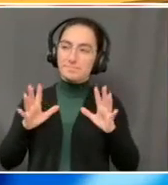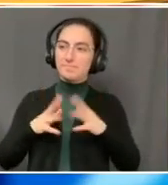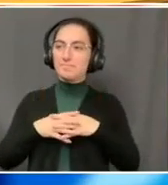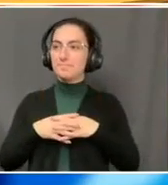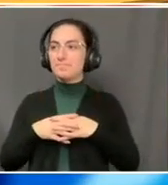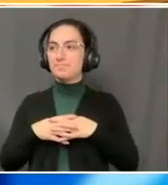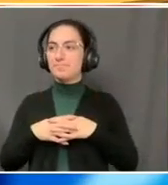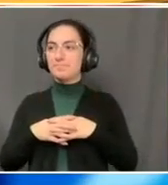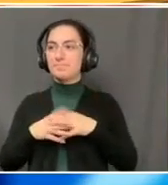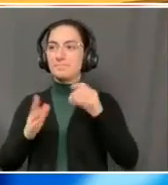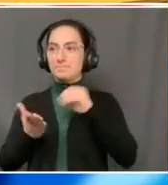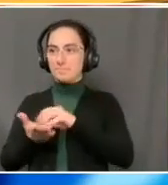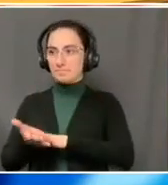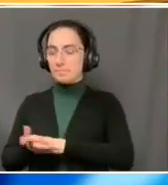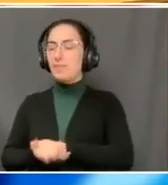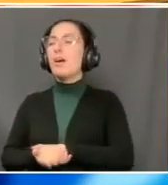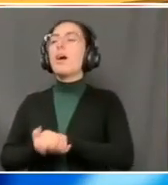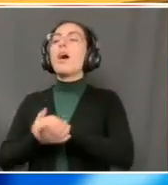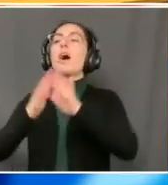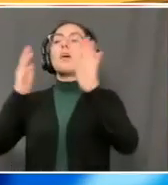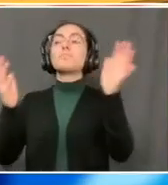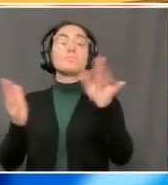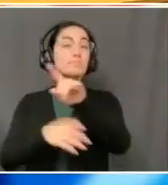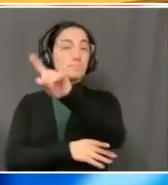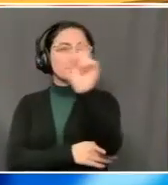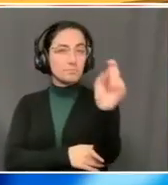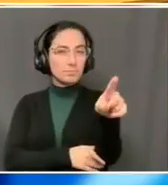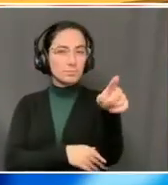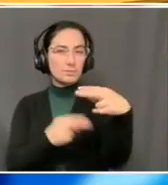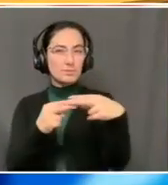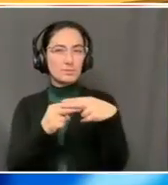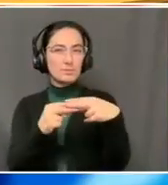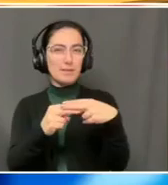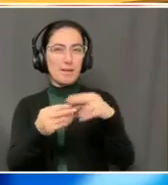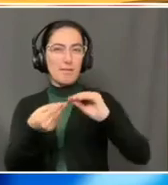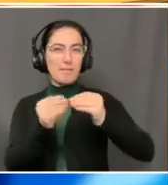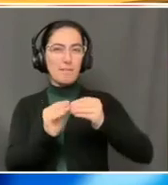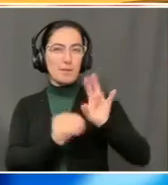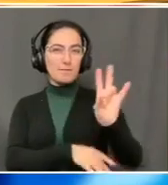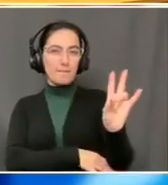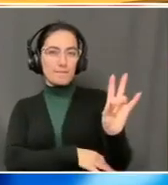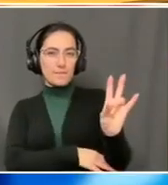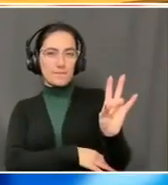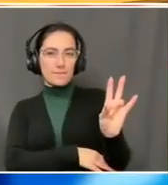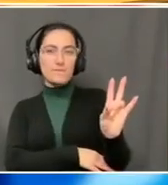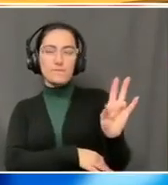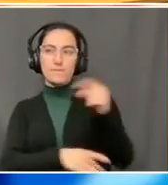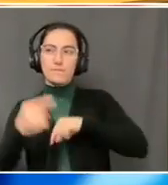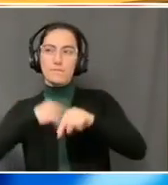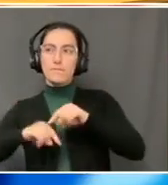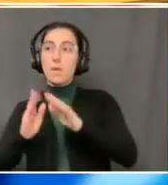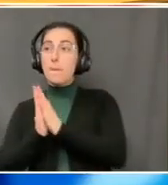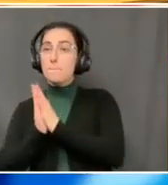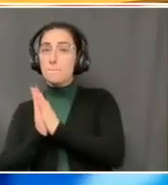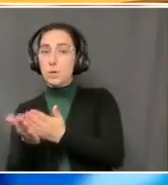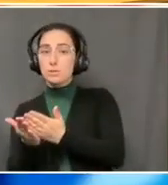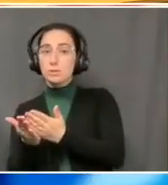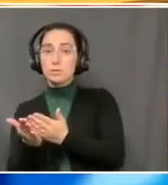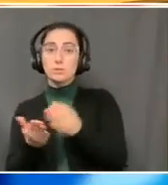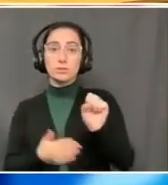noted. Question, just on starting at slide 7. So books and supplies.